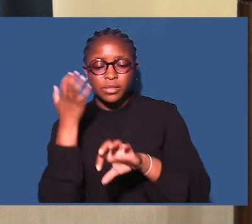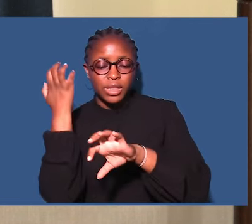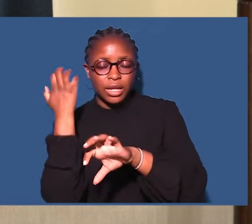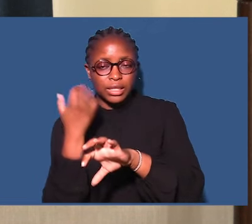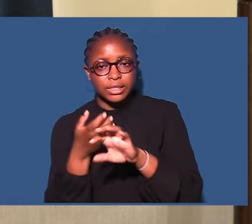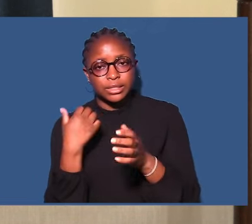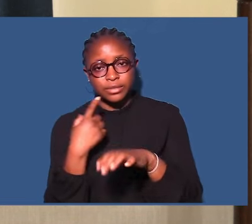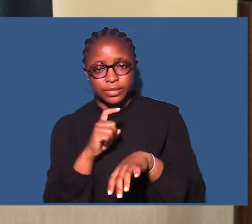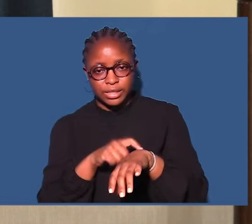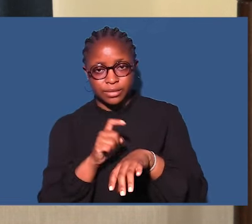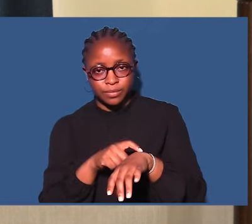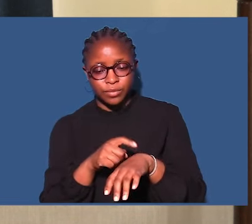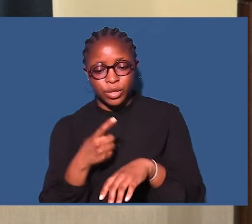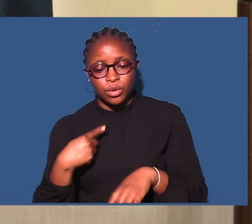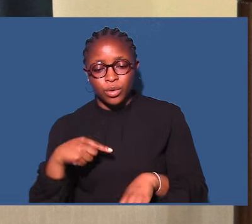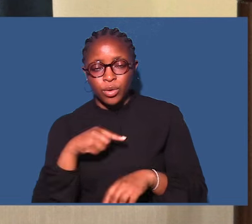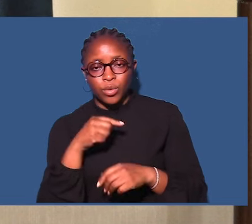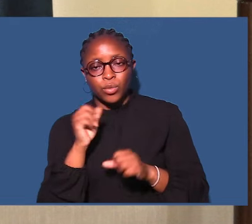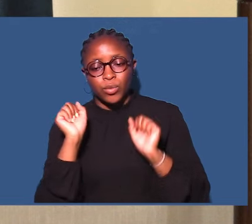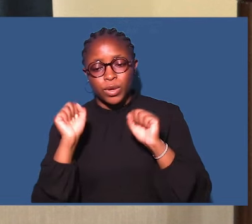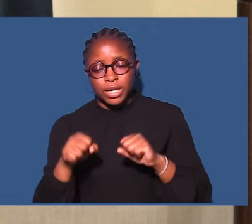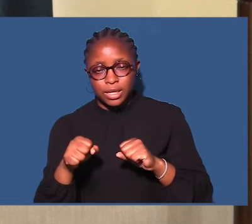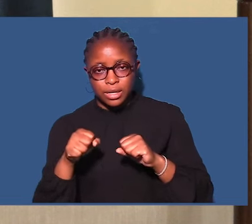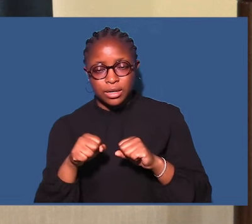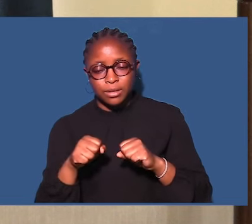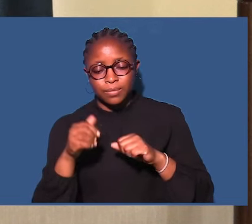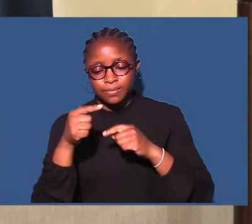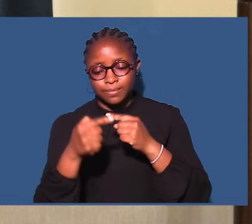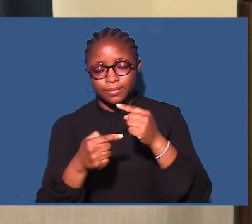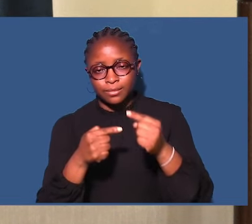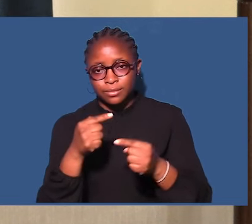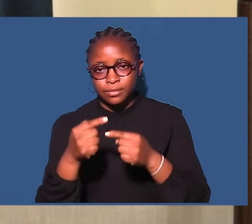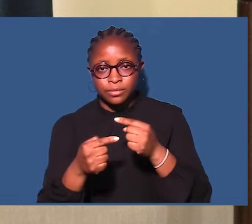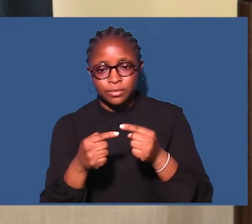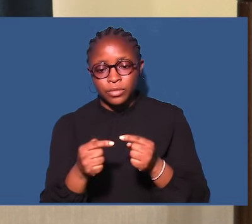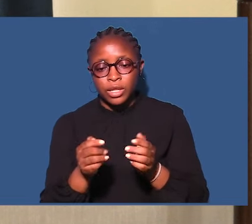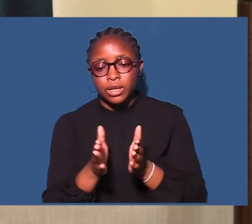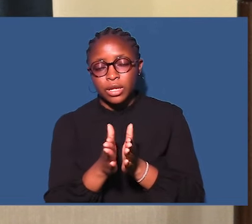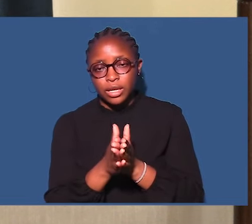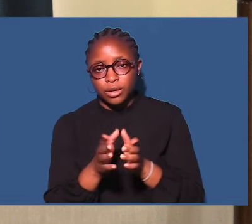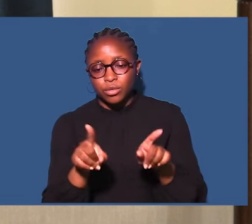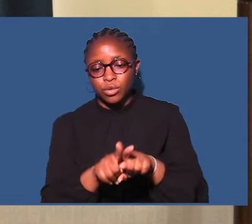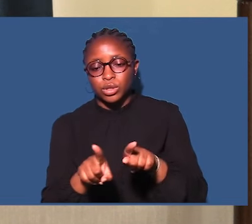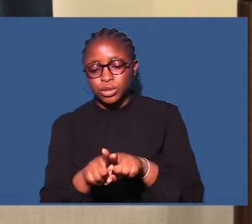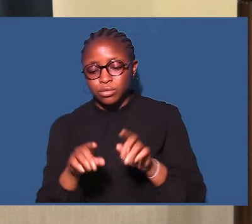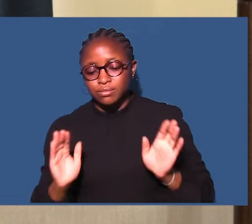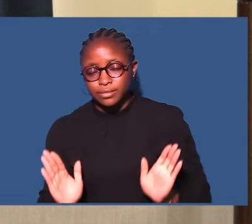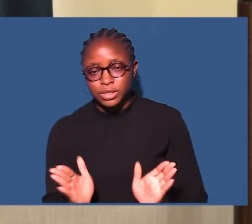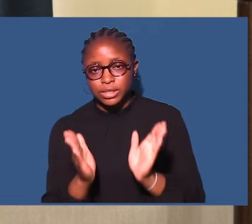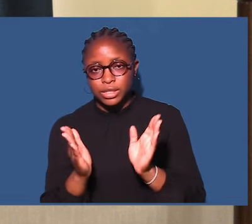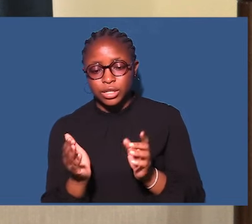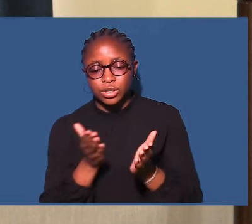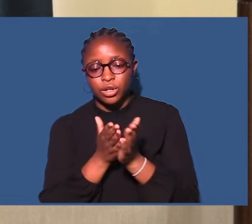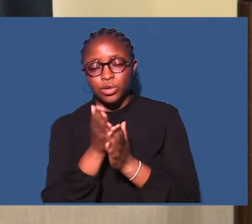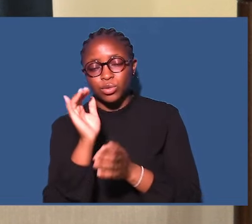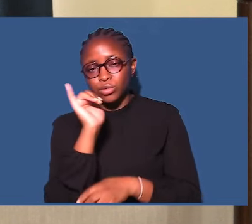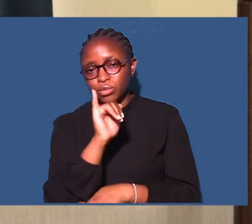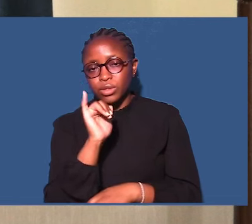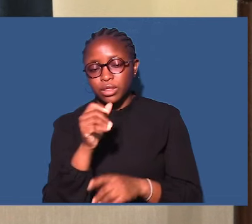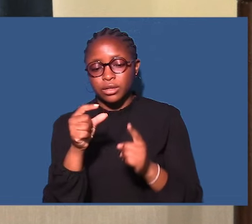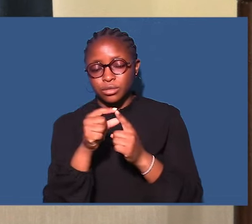endure and also to be encouraged by the word. Therefore, we live with